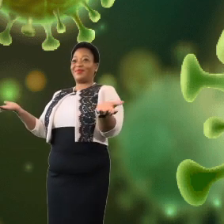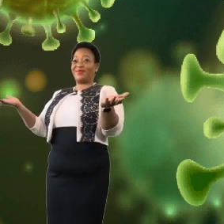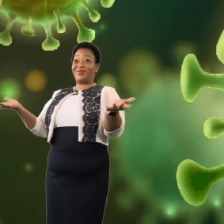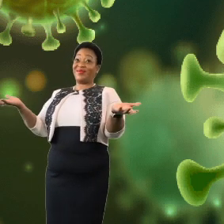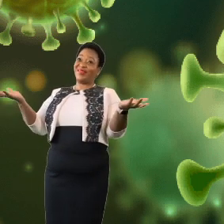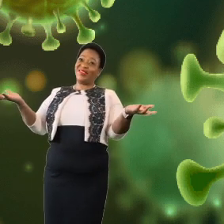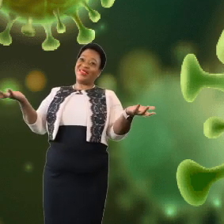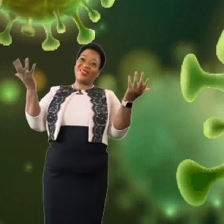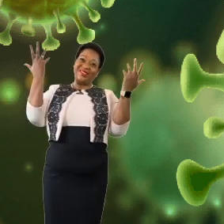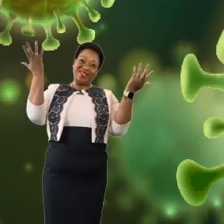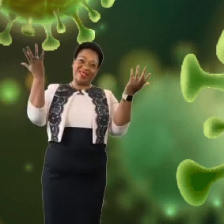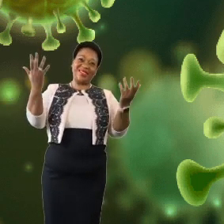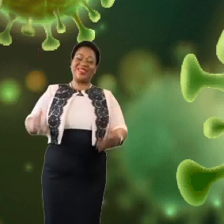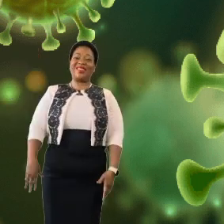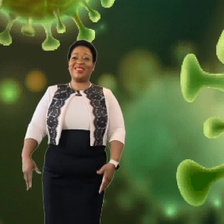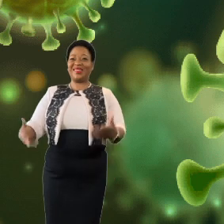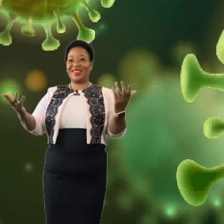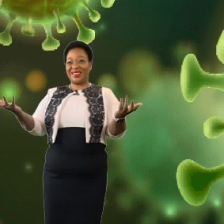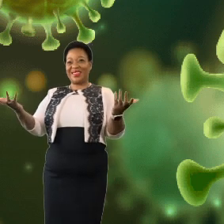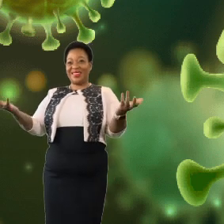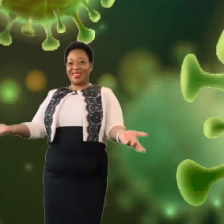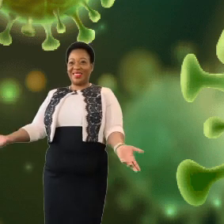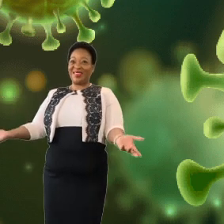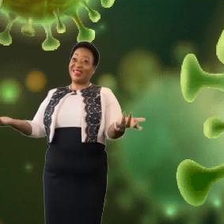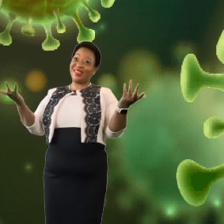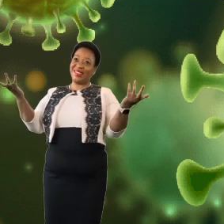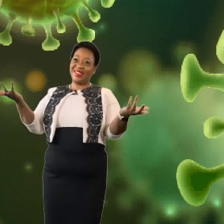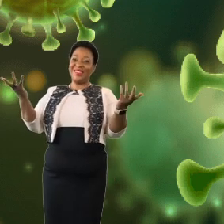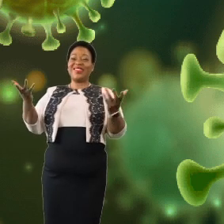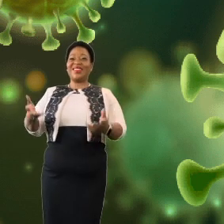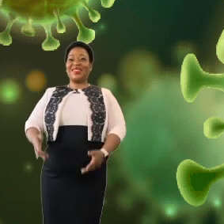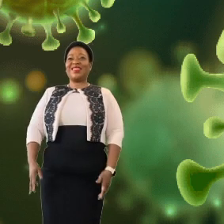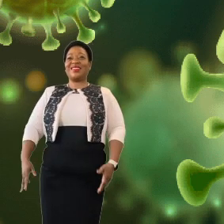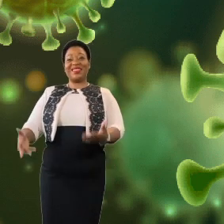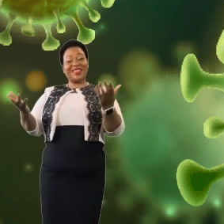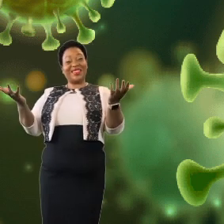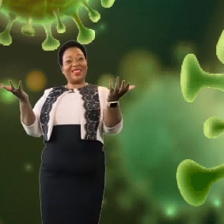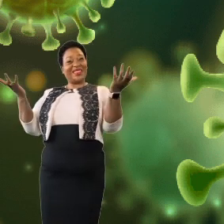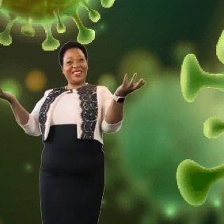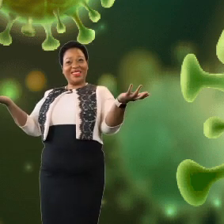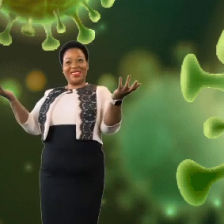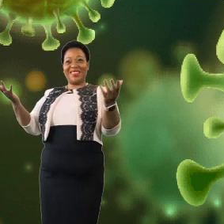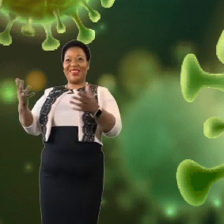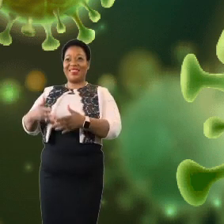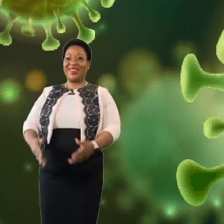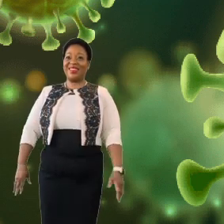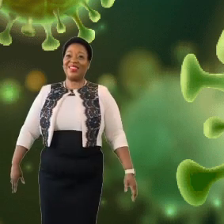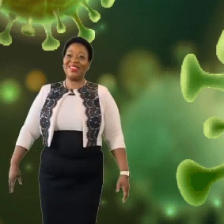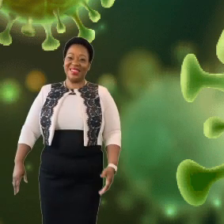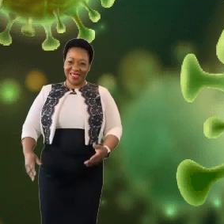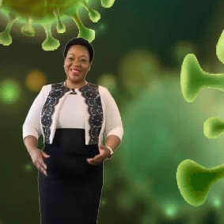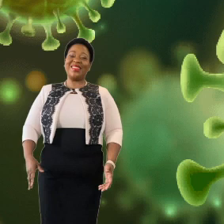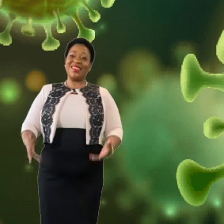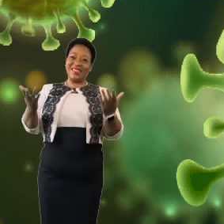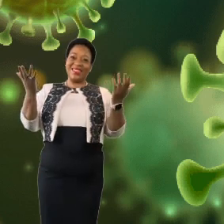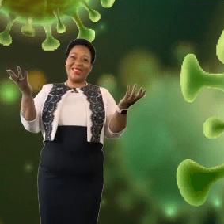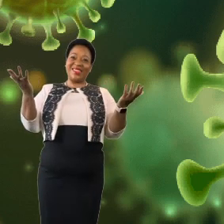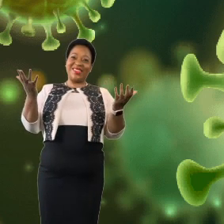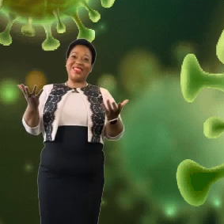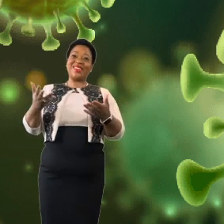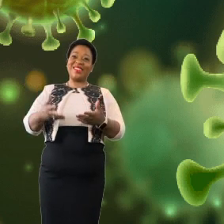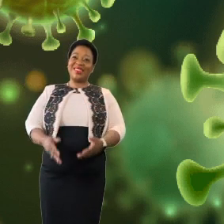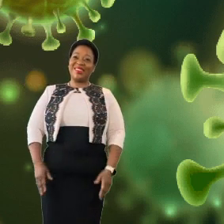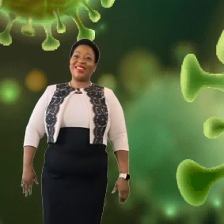webinars taking place, but all the webinars then will be starting again on the 30th with the